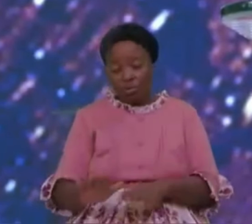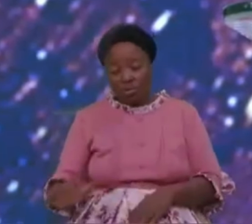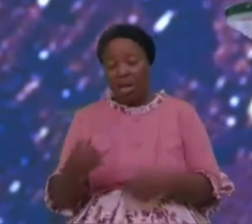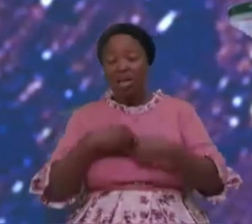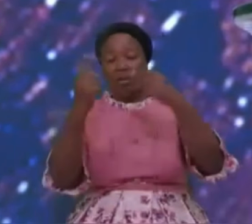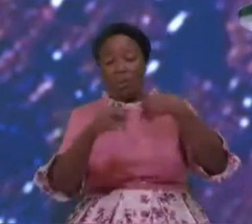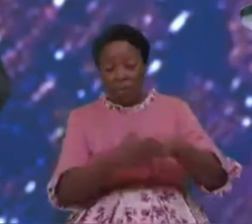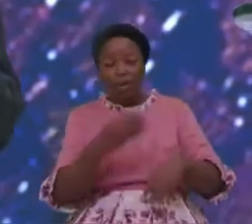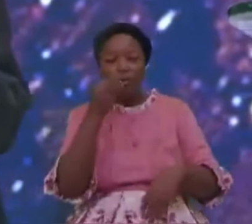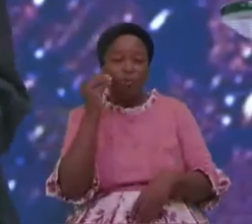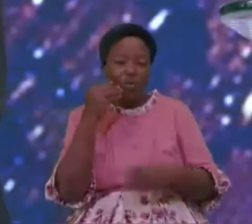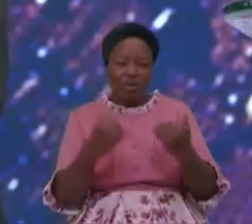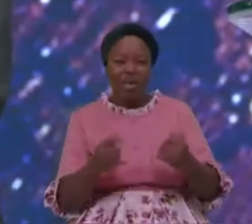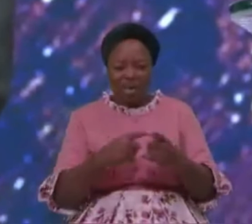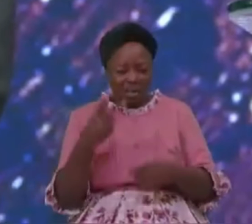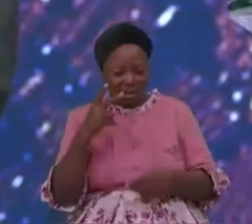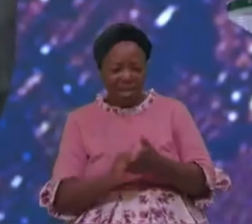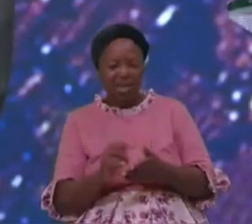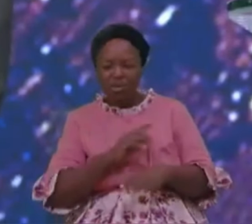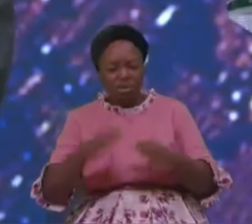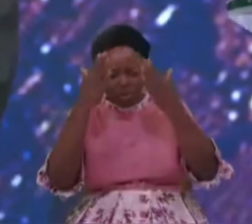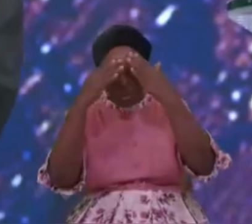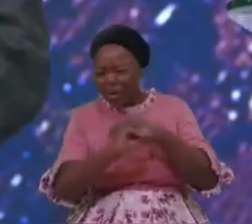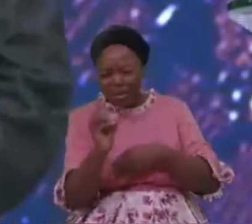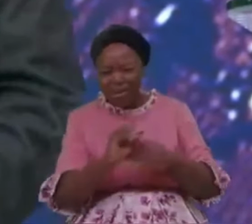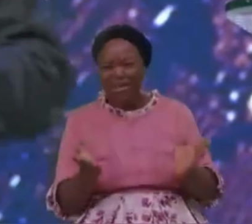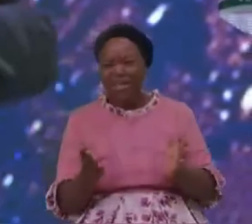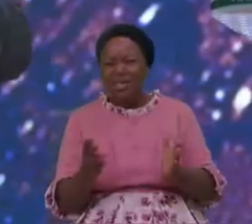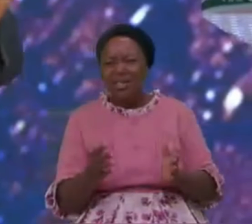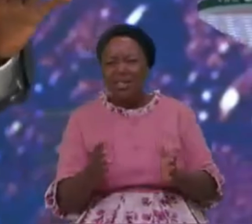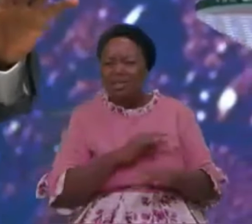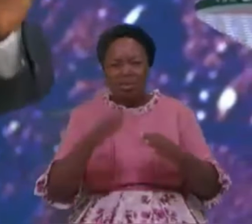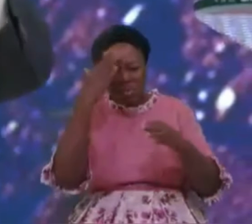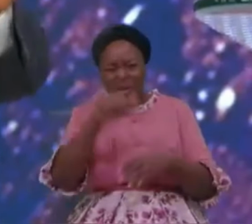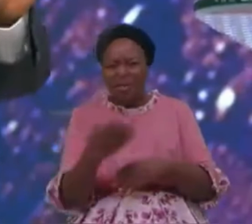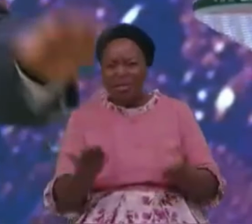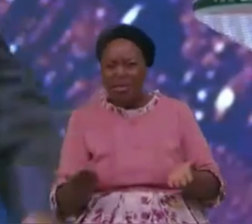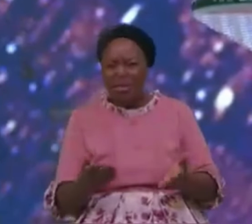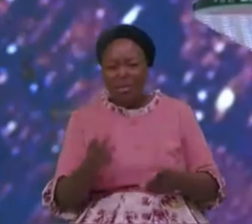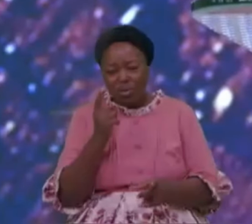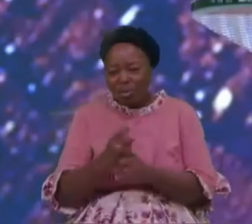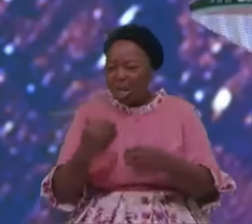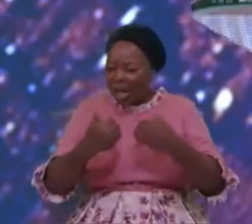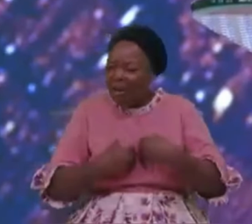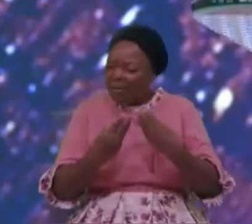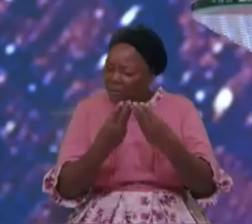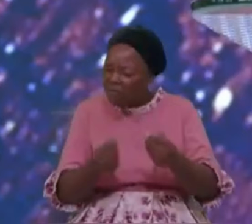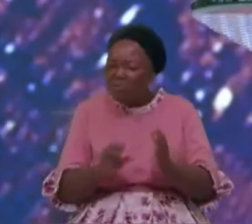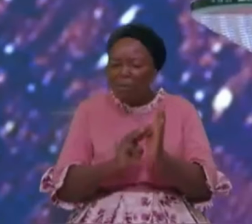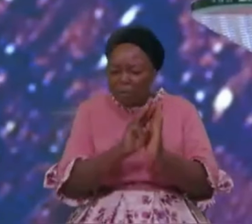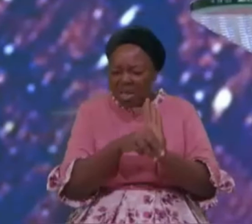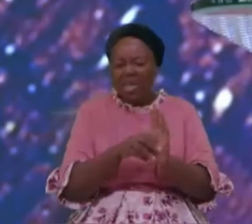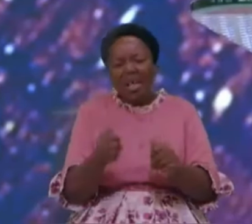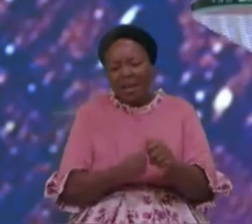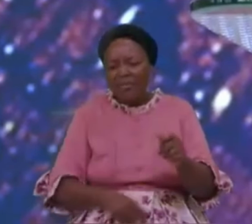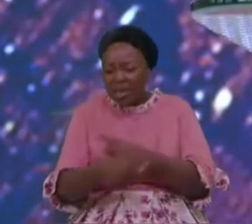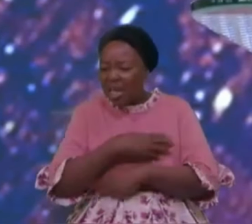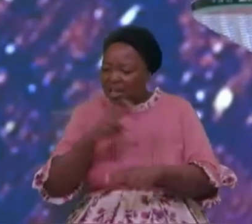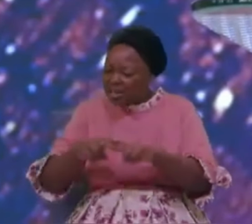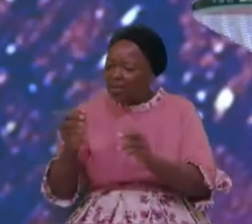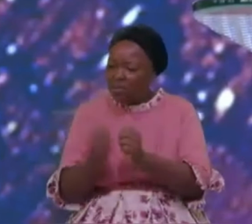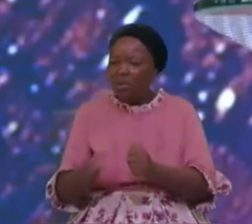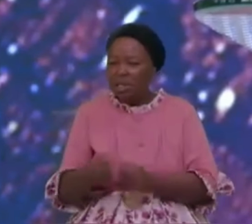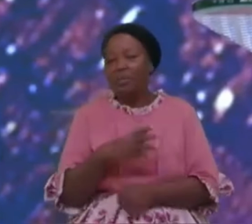come back, and you see that they know next to nothing. Just spend a few minutes every day and sit down with them.